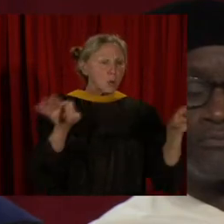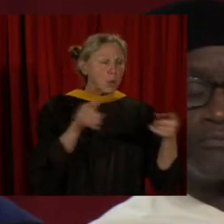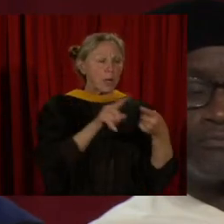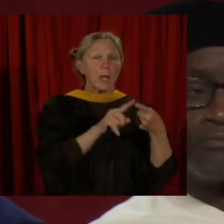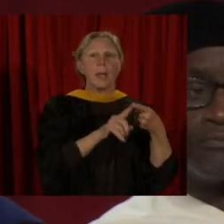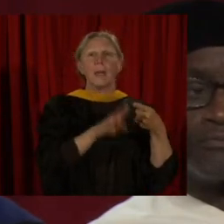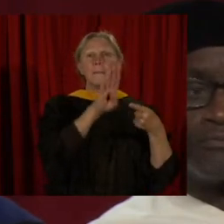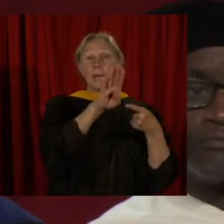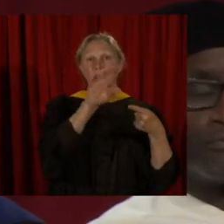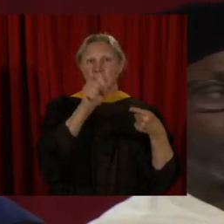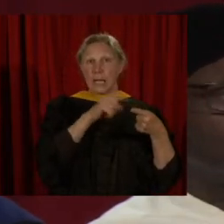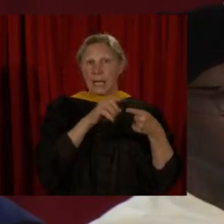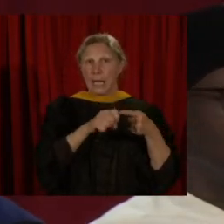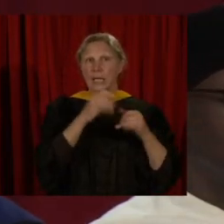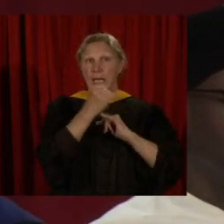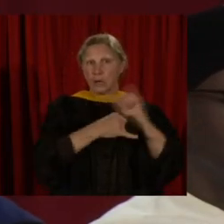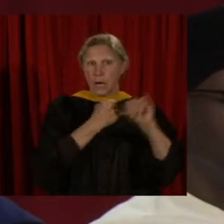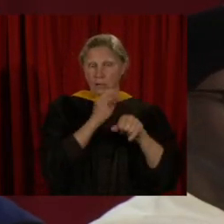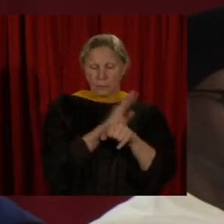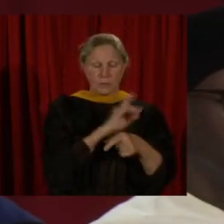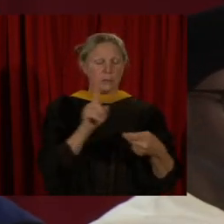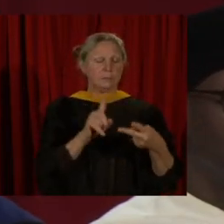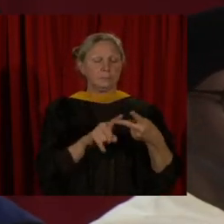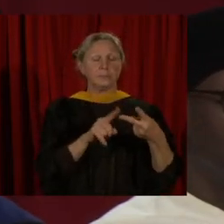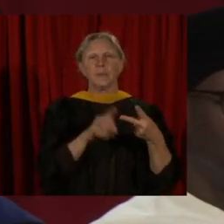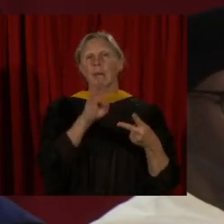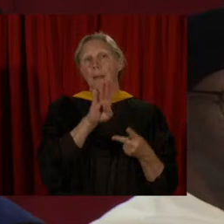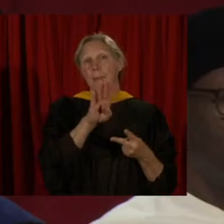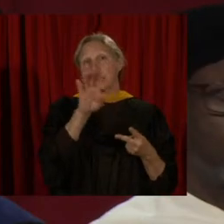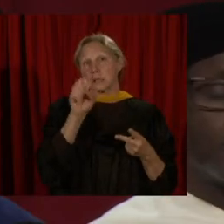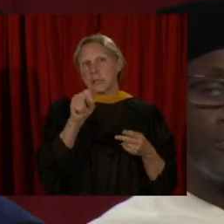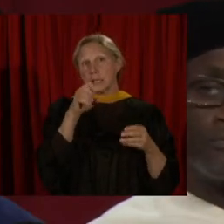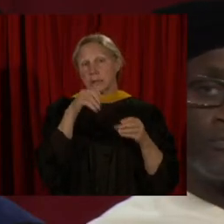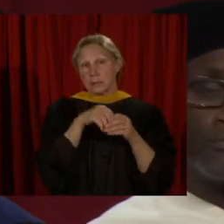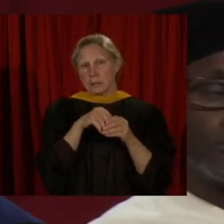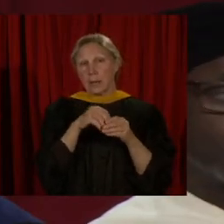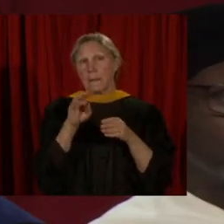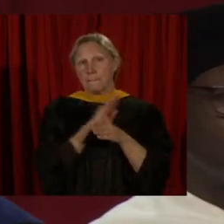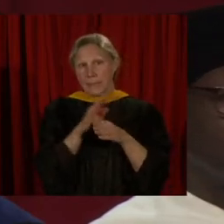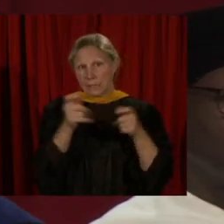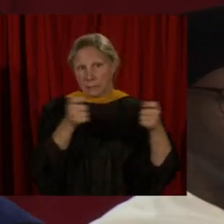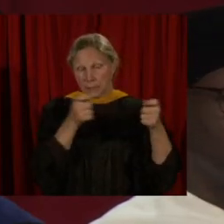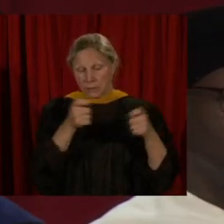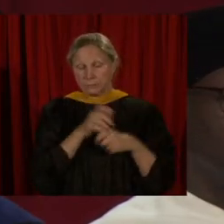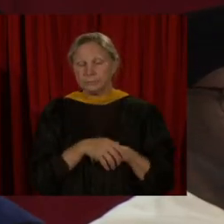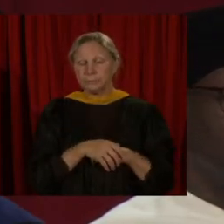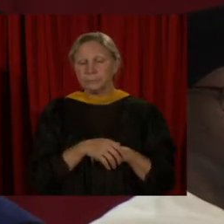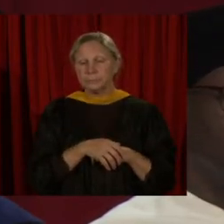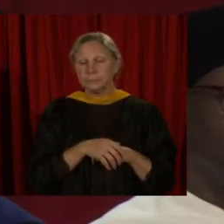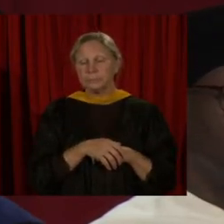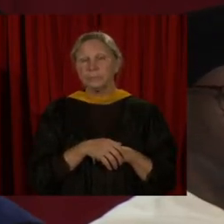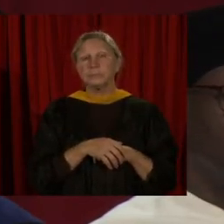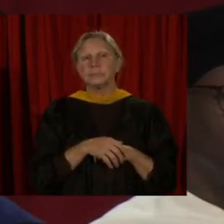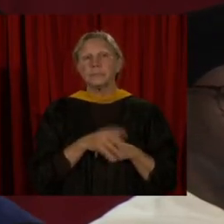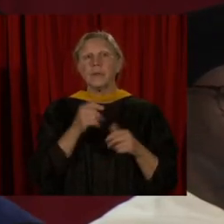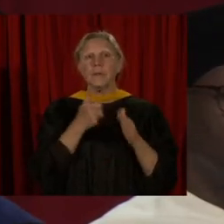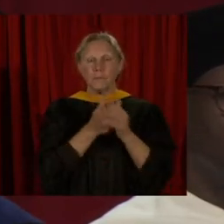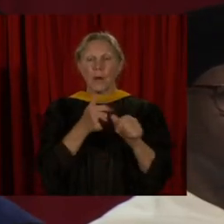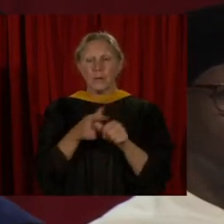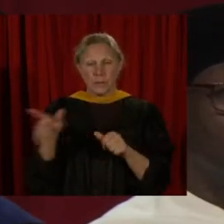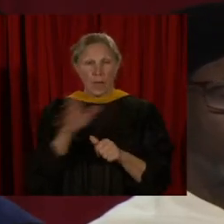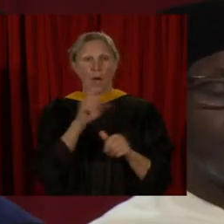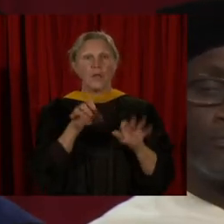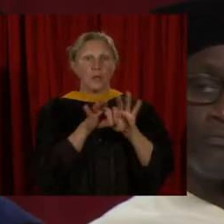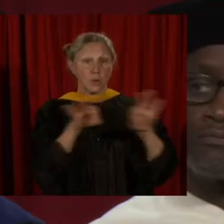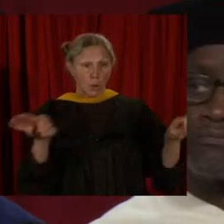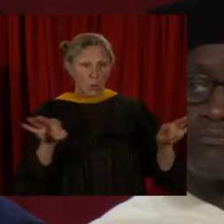of Science in International Business and Bachelor of Science in Business Administration, subject to the fulfillment of